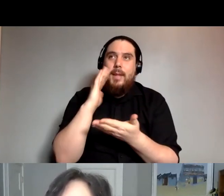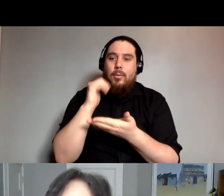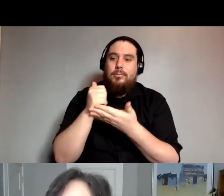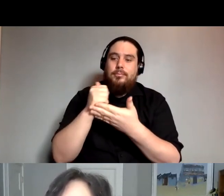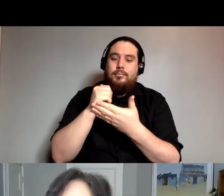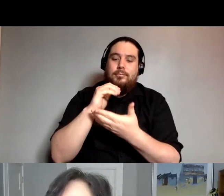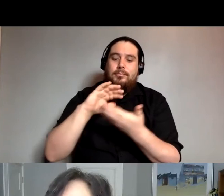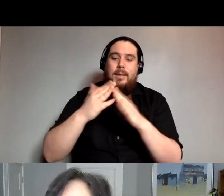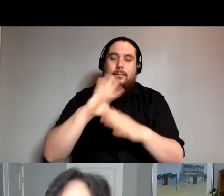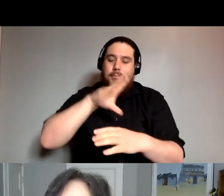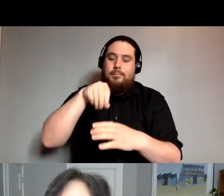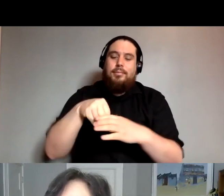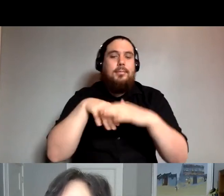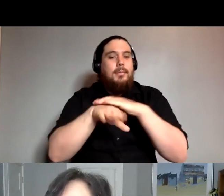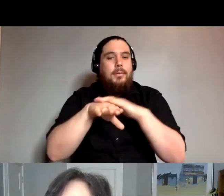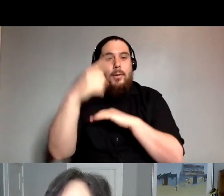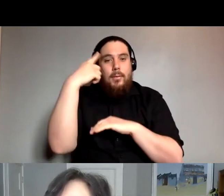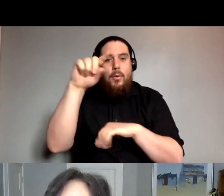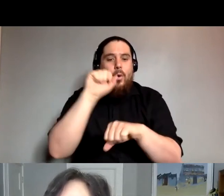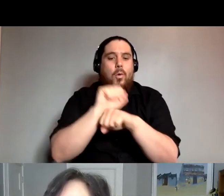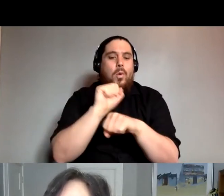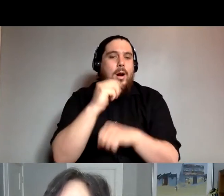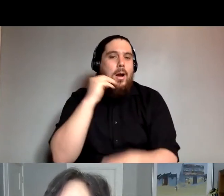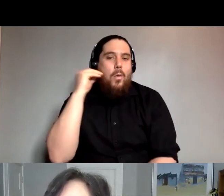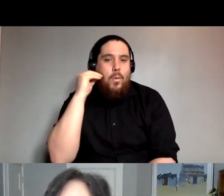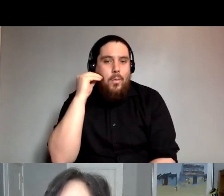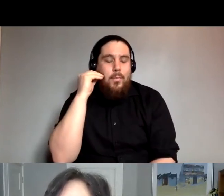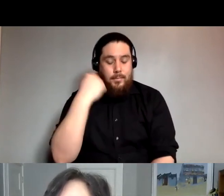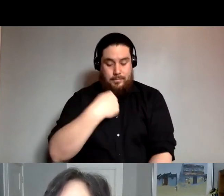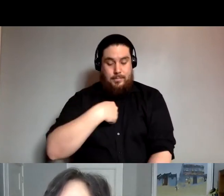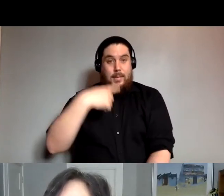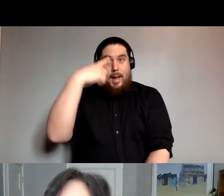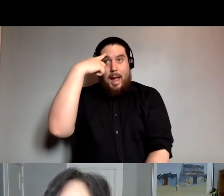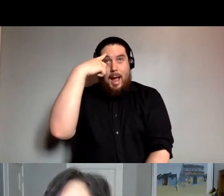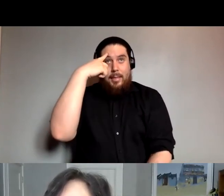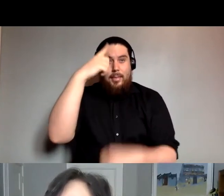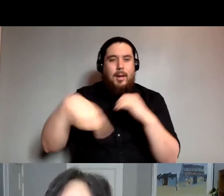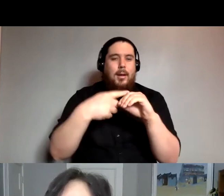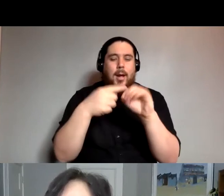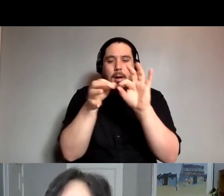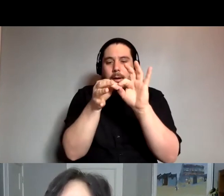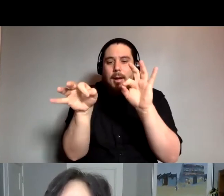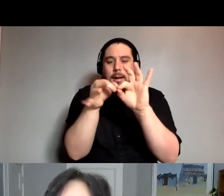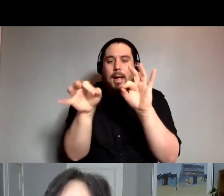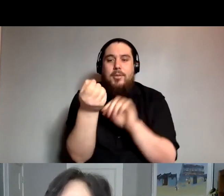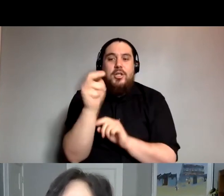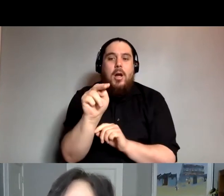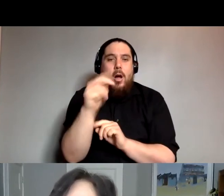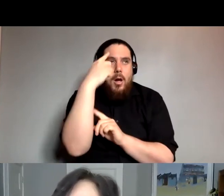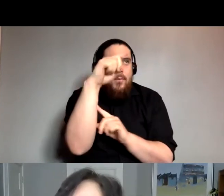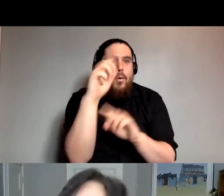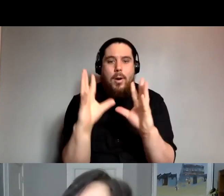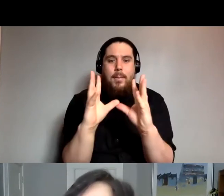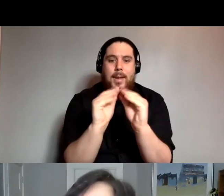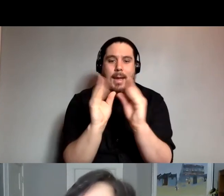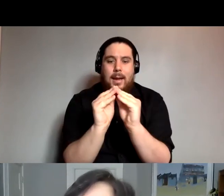and accessible. When I think about being able to turn on captions for a meeting,